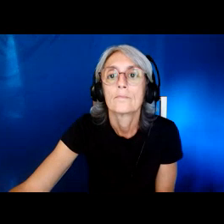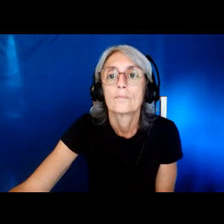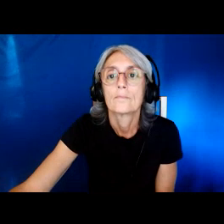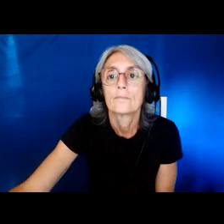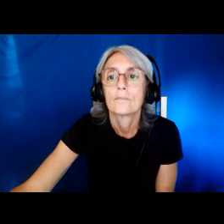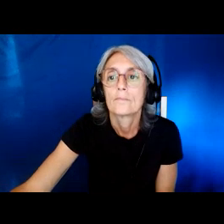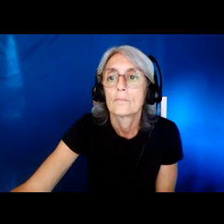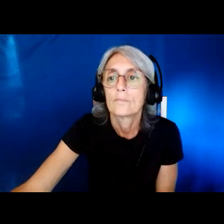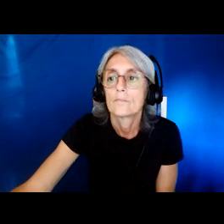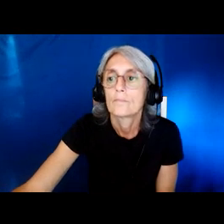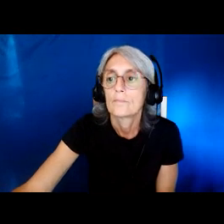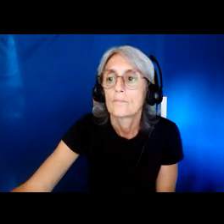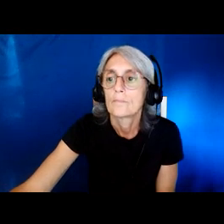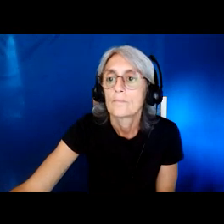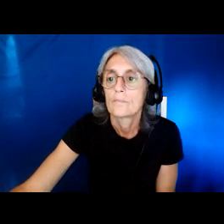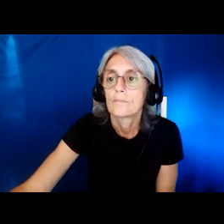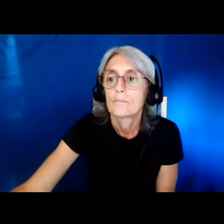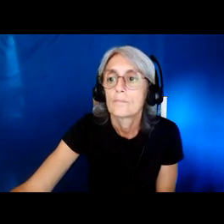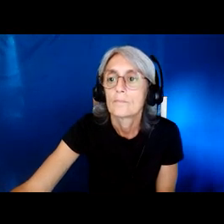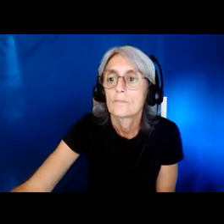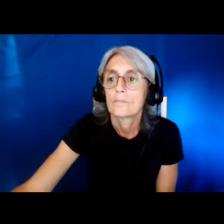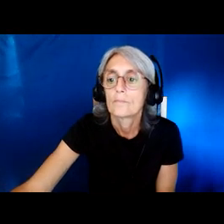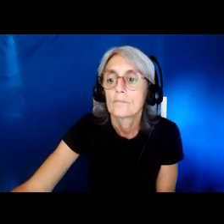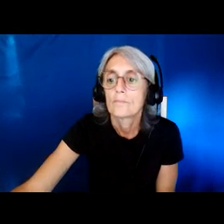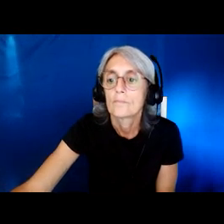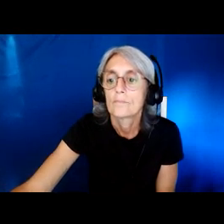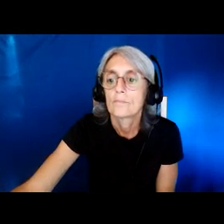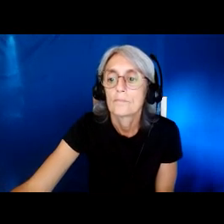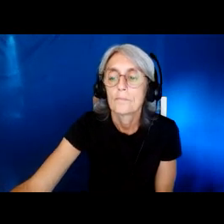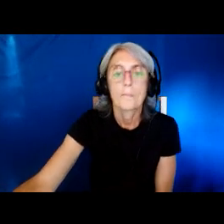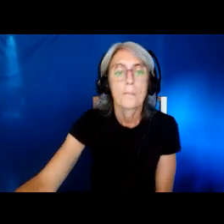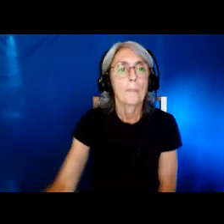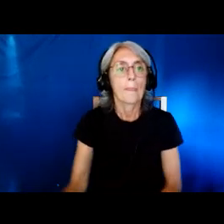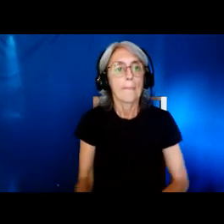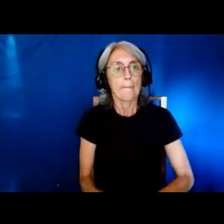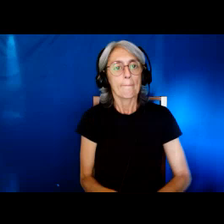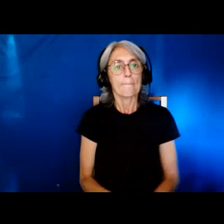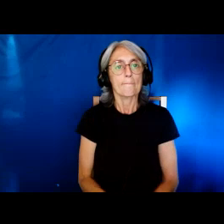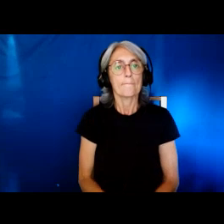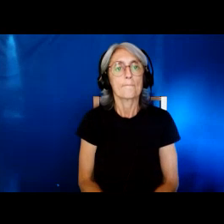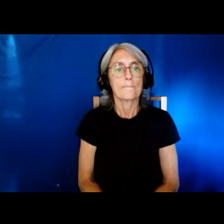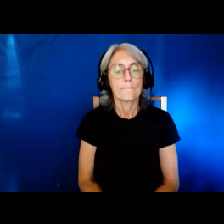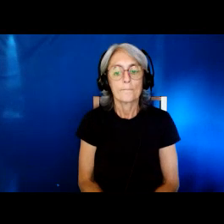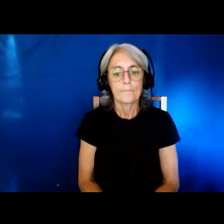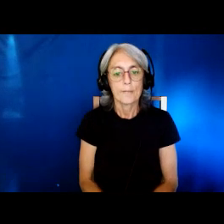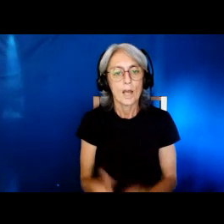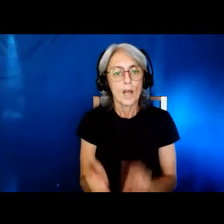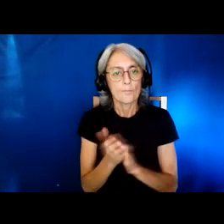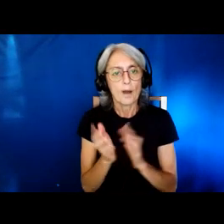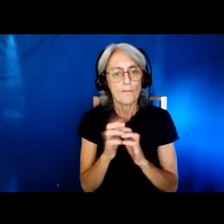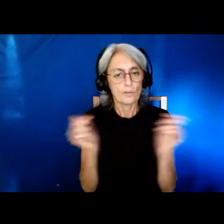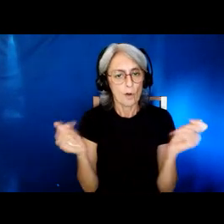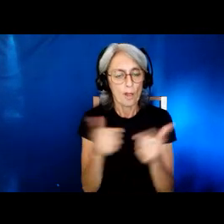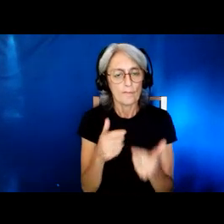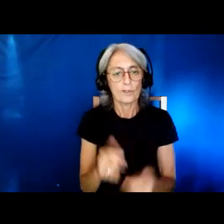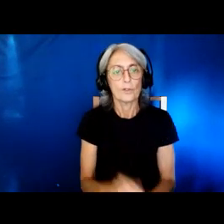Falcone. Thank you, Mr. Chair, and bravo to all of you.